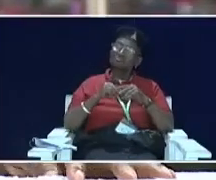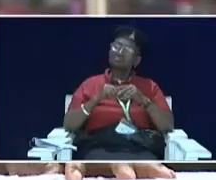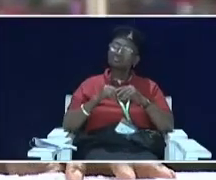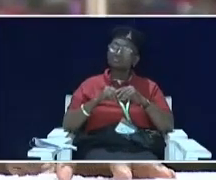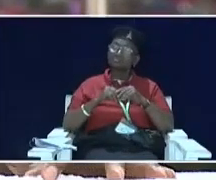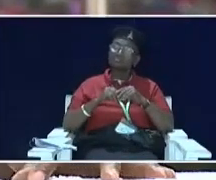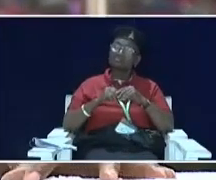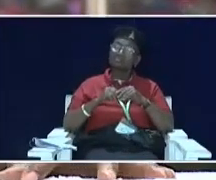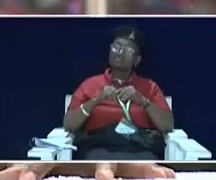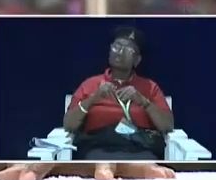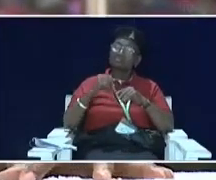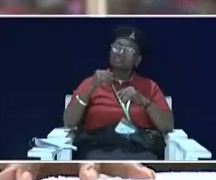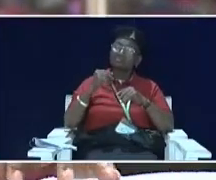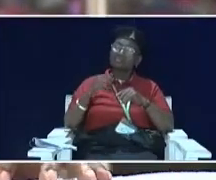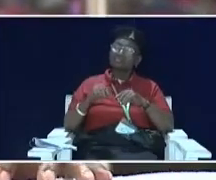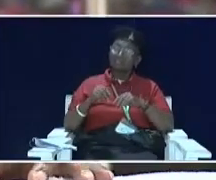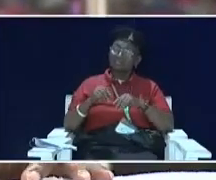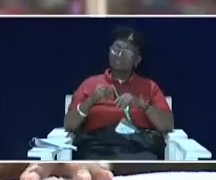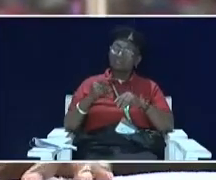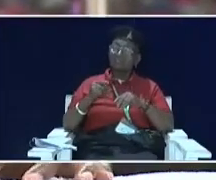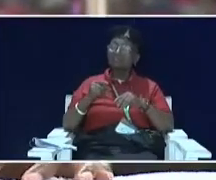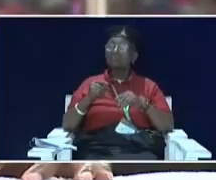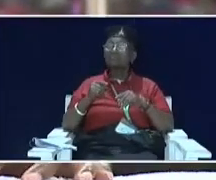And the implication of that is simple.